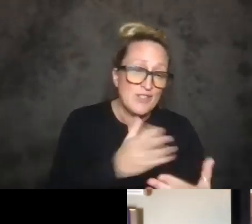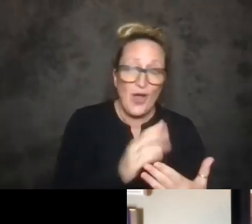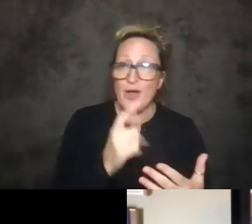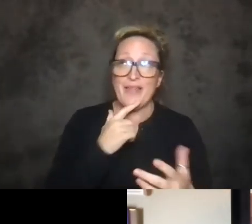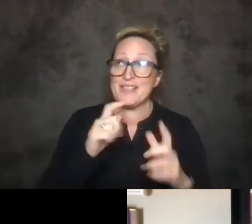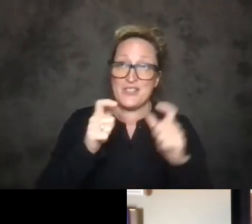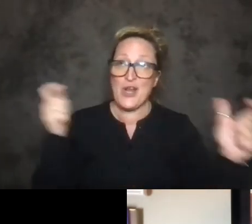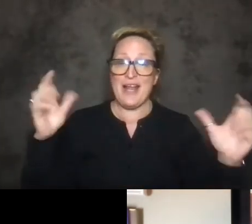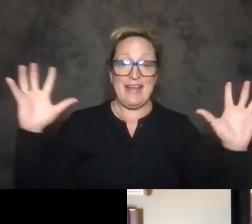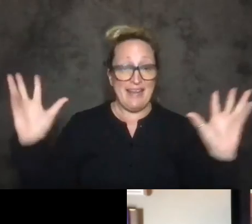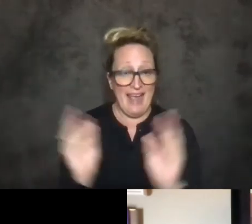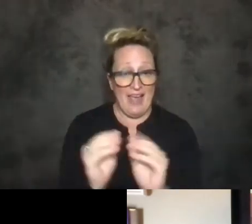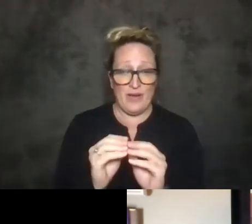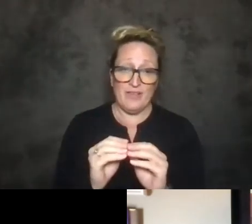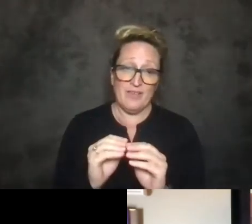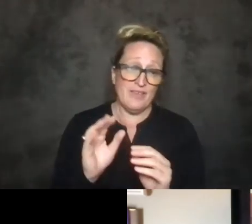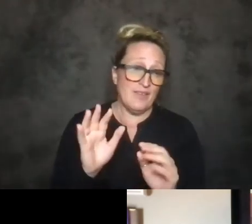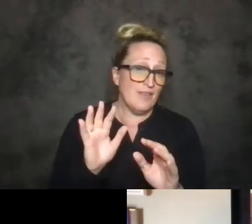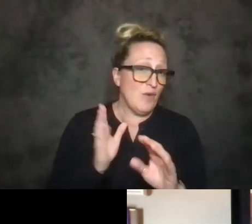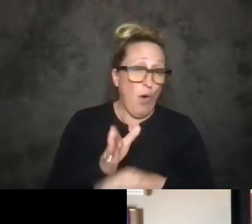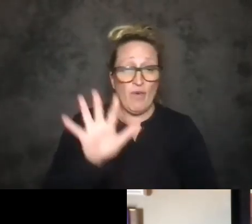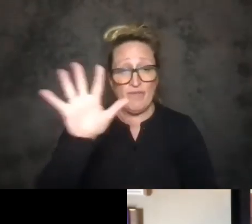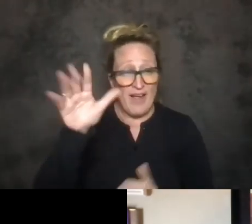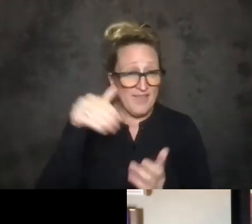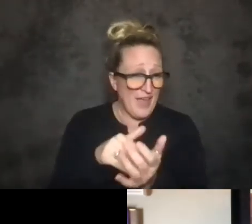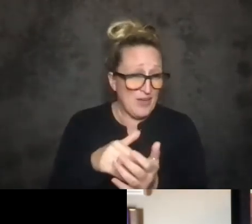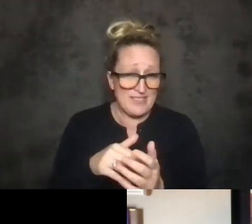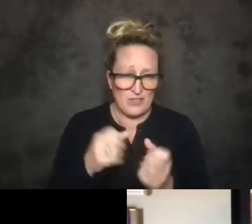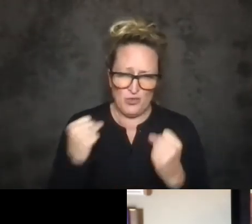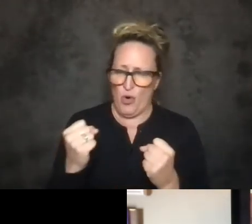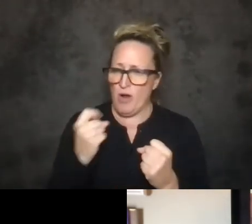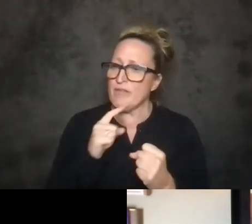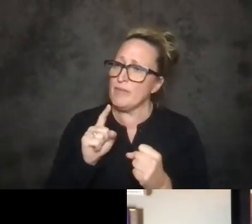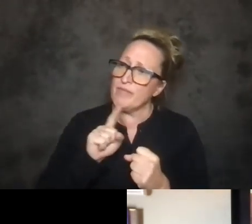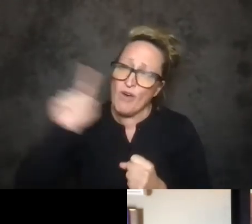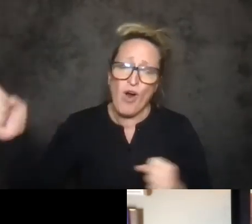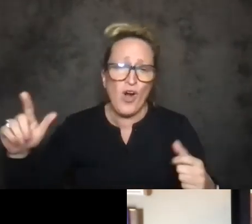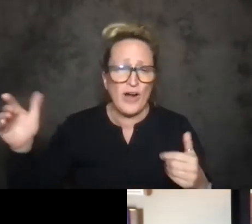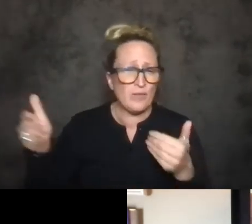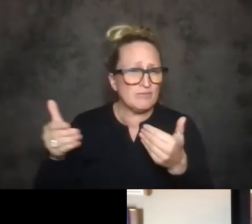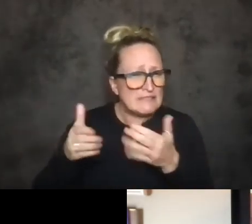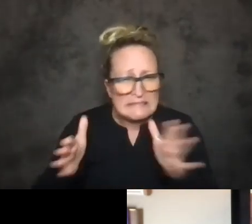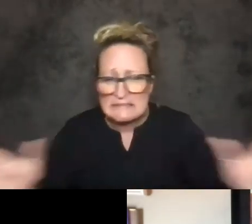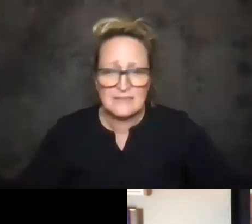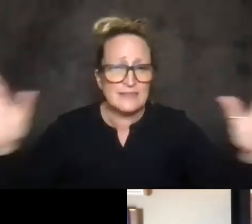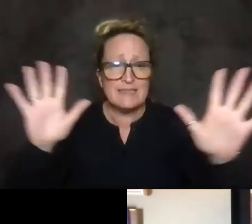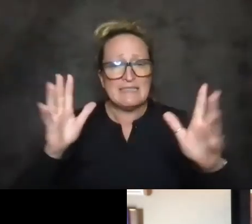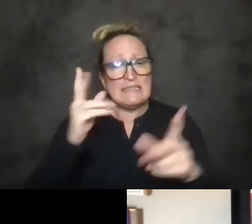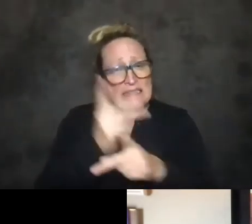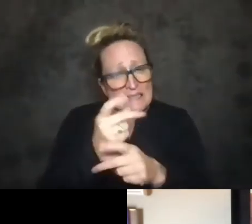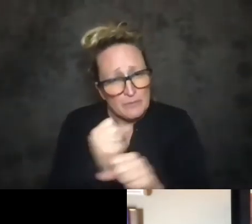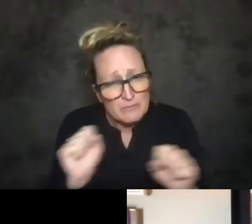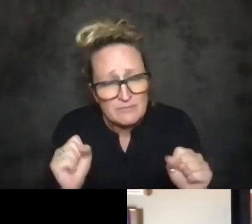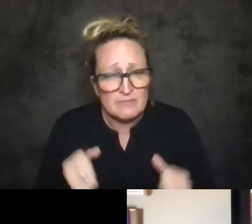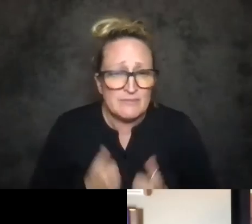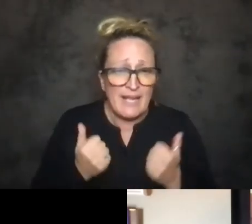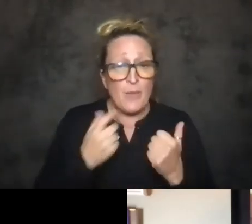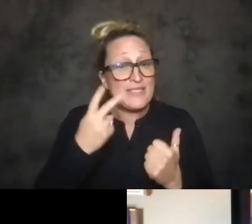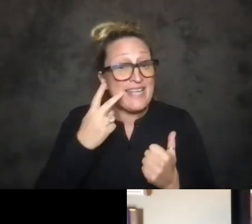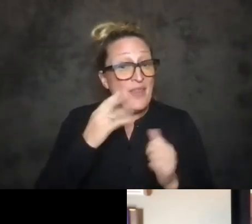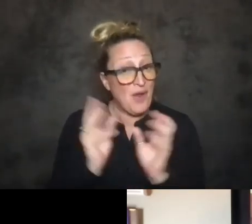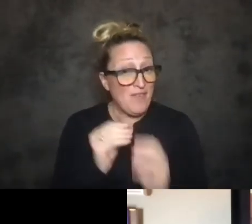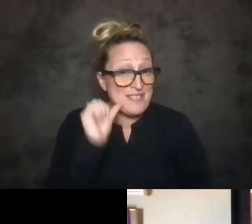giant gathering over 5,000 strong of writers from far and wide. And we hope you all stay well and have wonderful evenings. And we'll see you at the